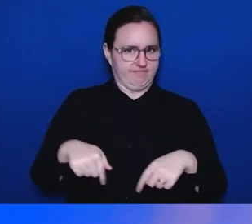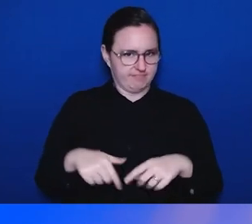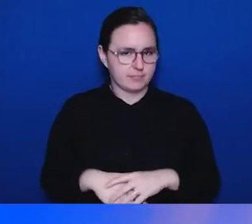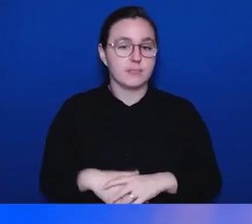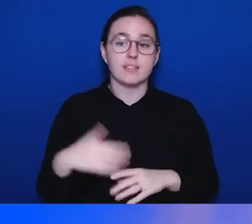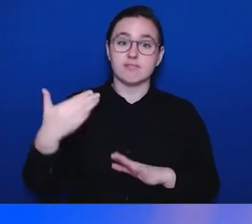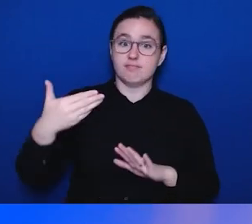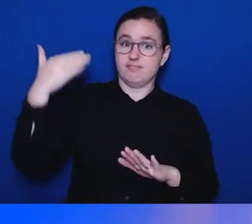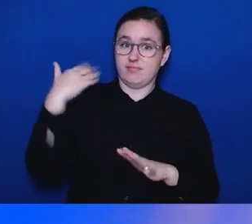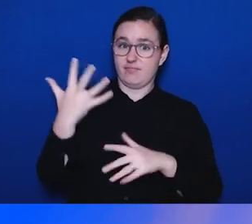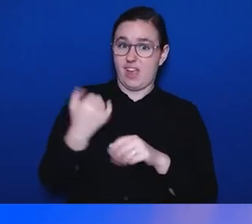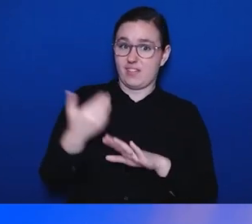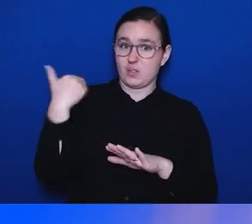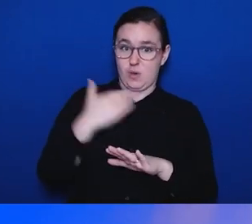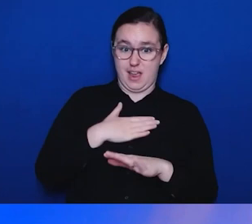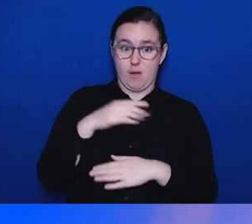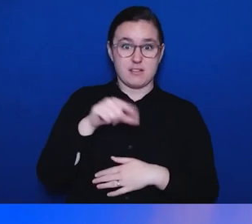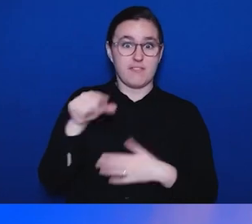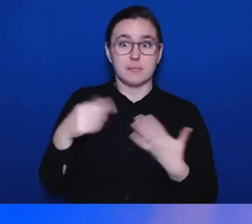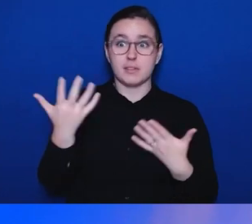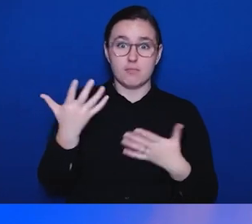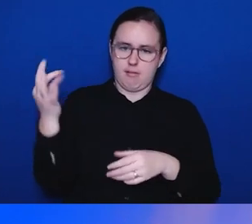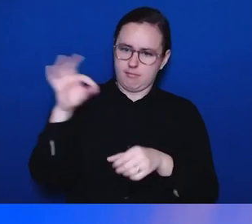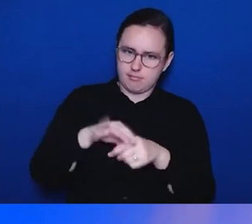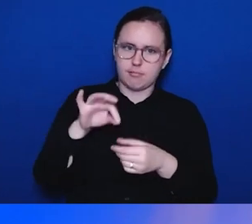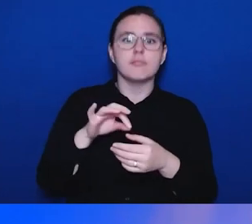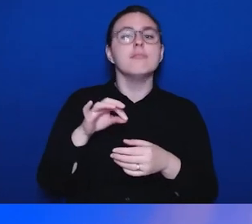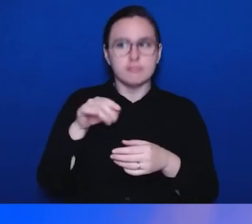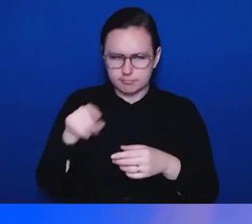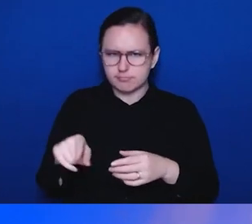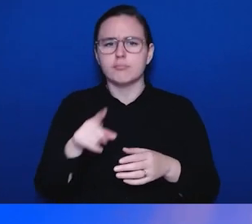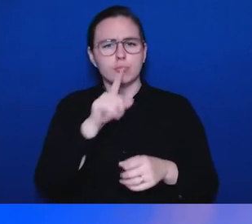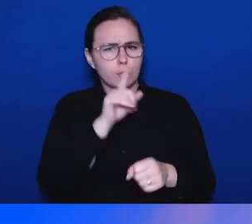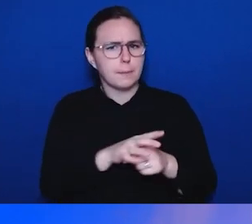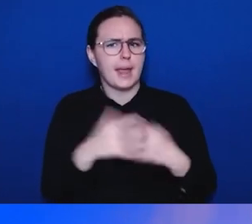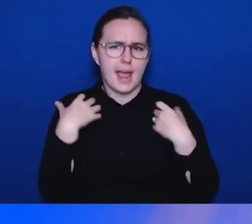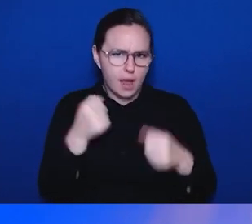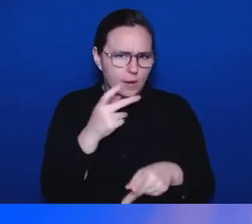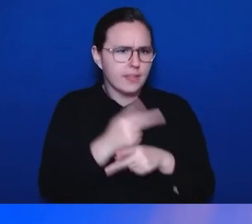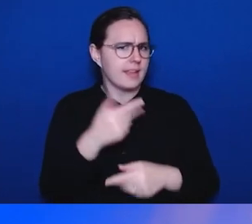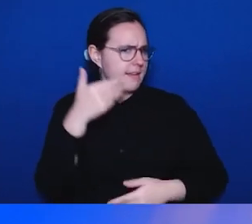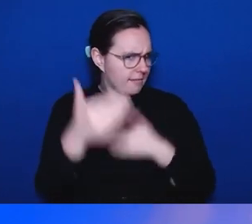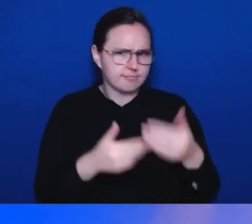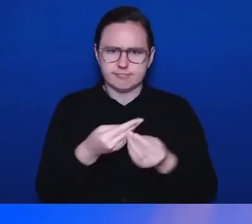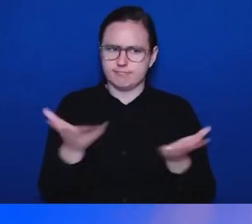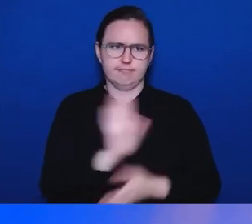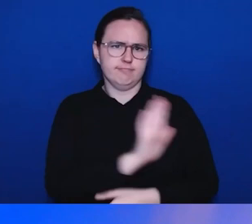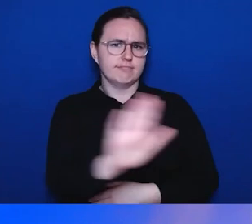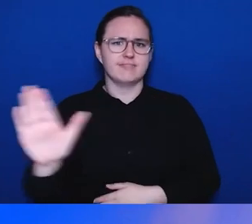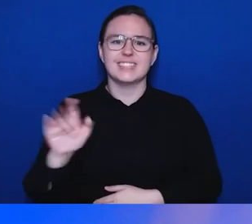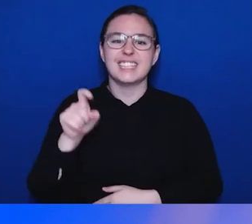Columbians. 5 years ago, our government was elected to protect public health care and make sure it